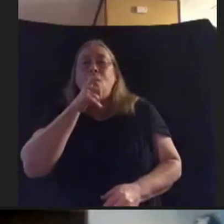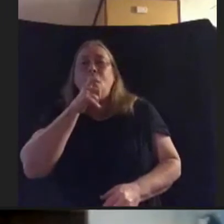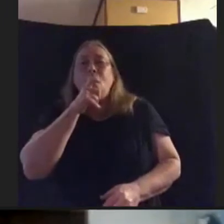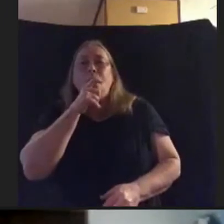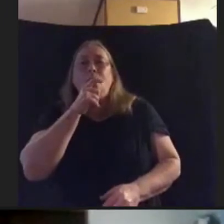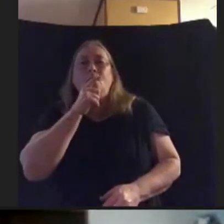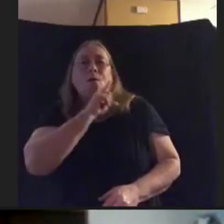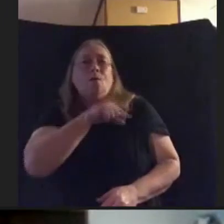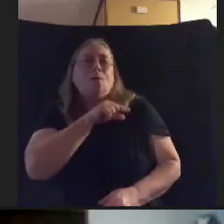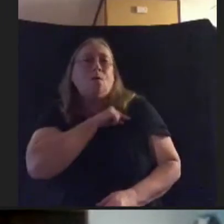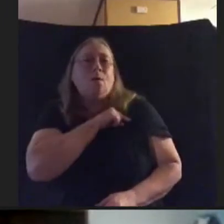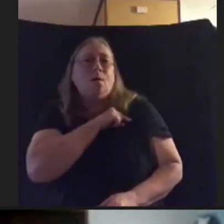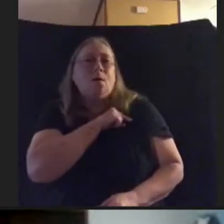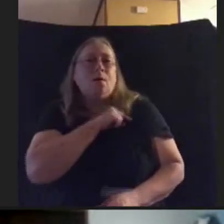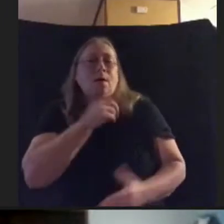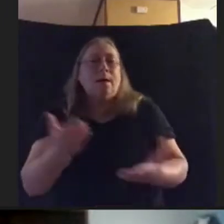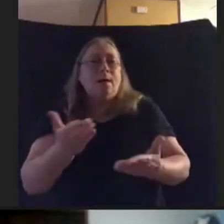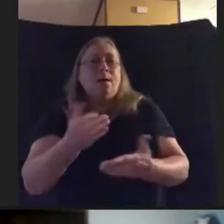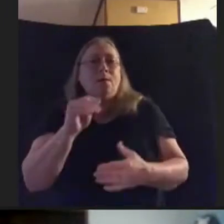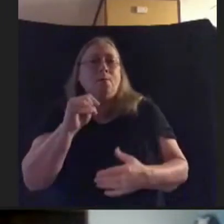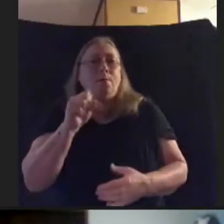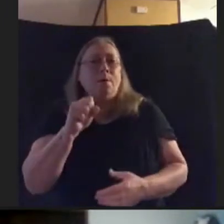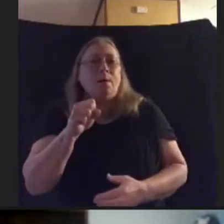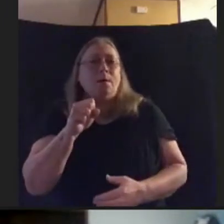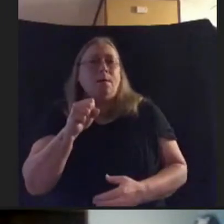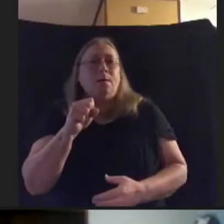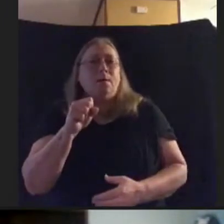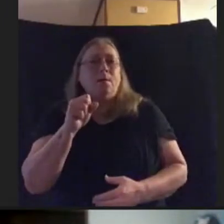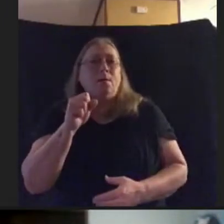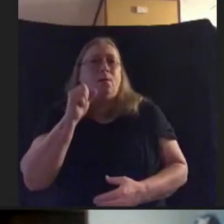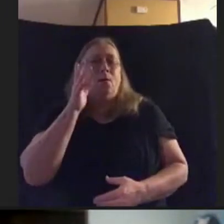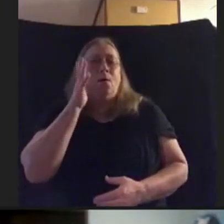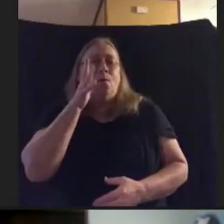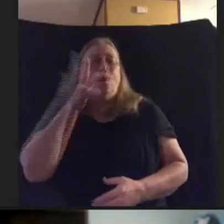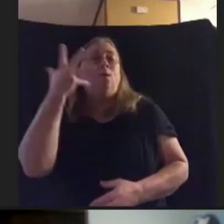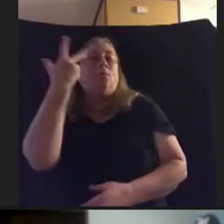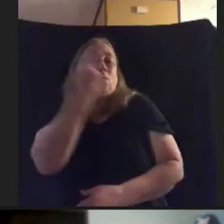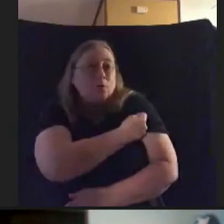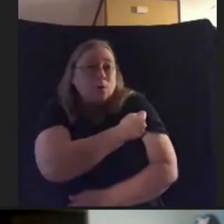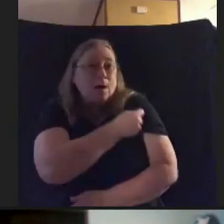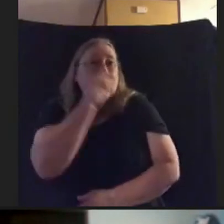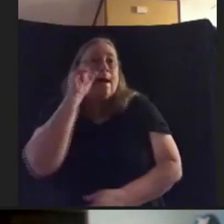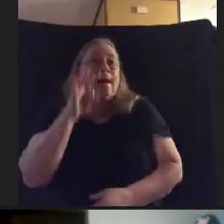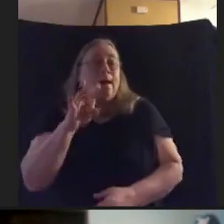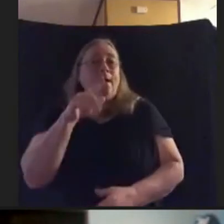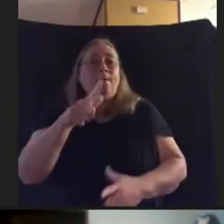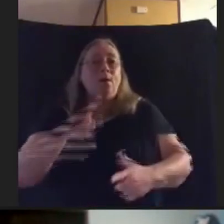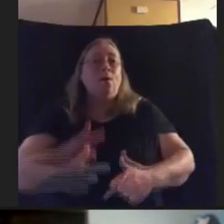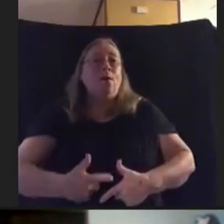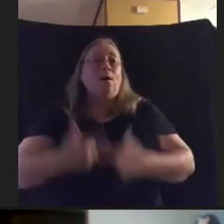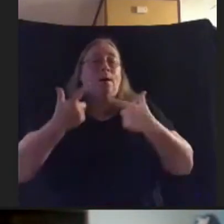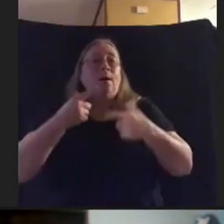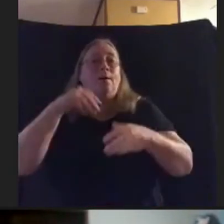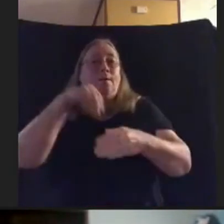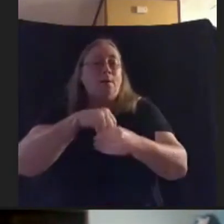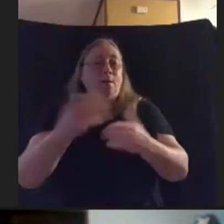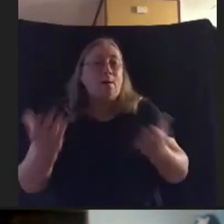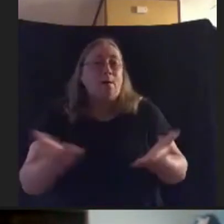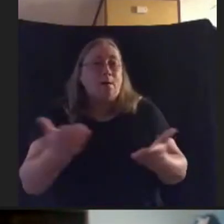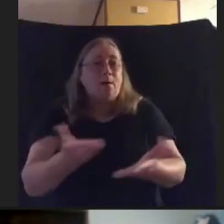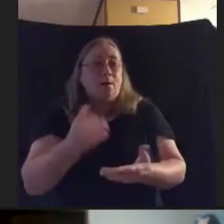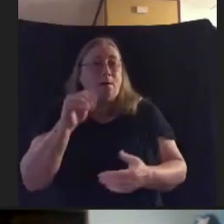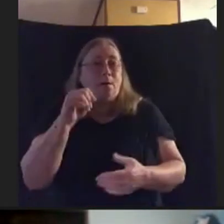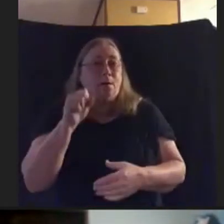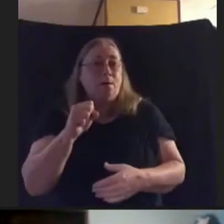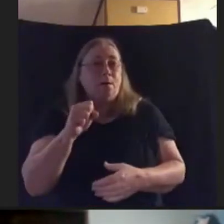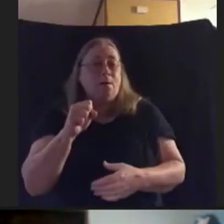of Mississippi? So we will vaccinate you if you live or work in Mississippi. We don't ask for